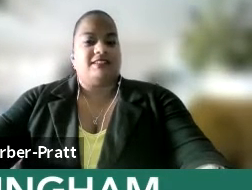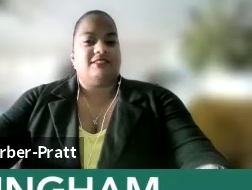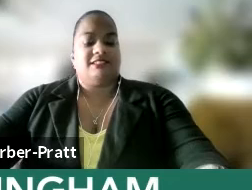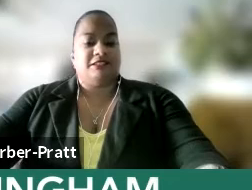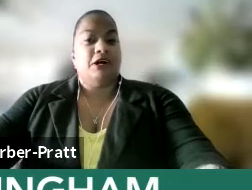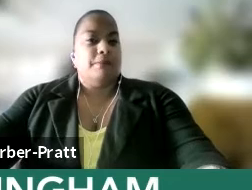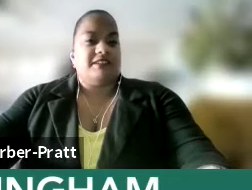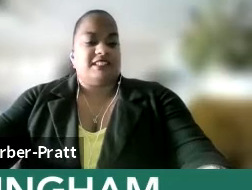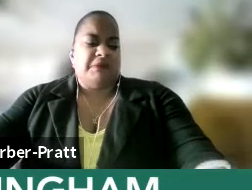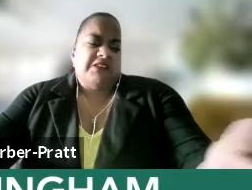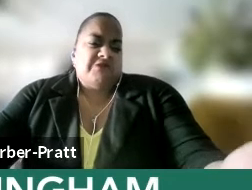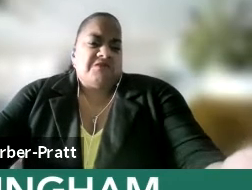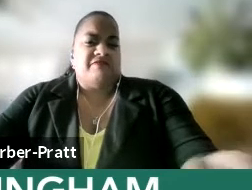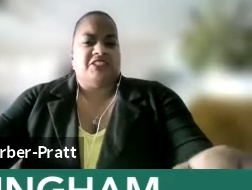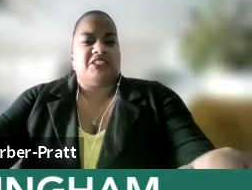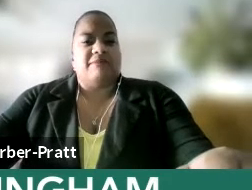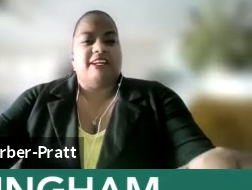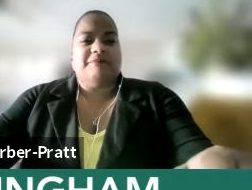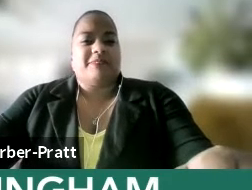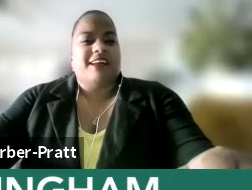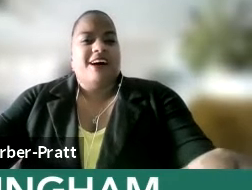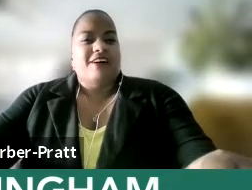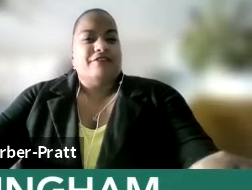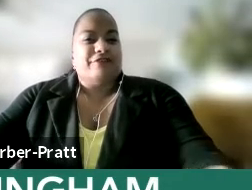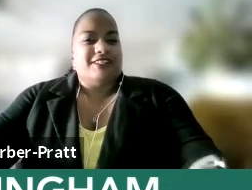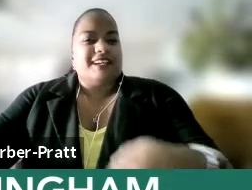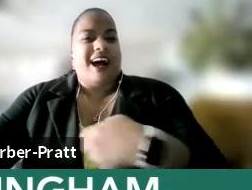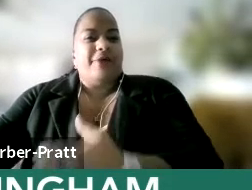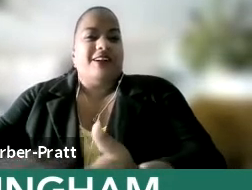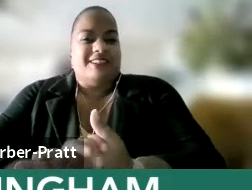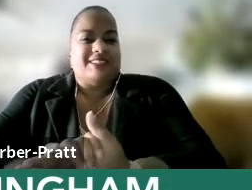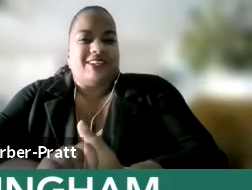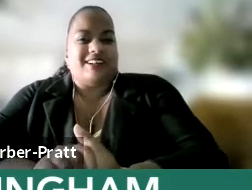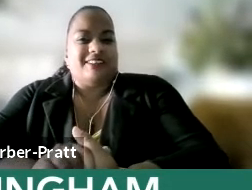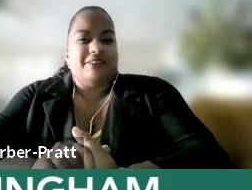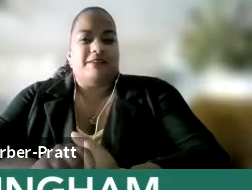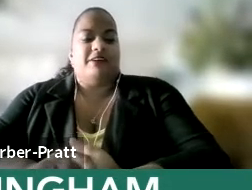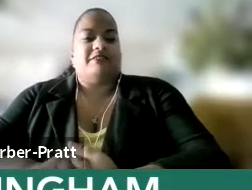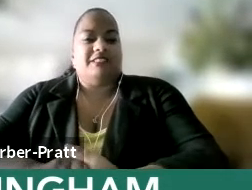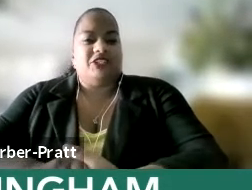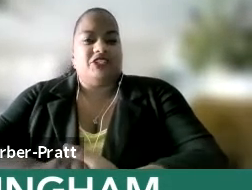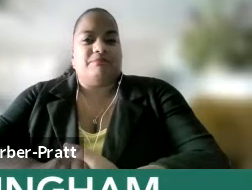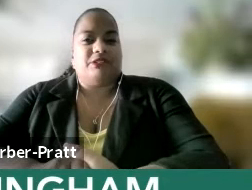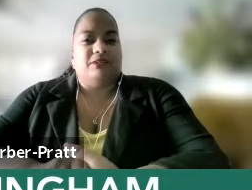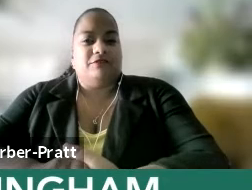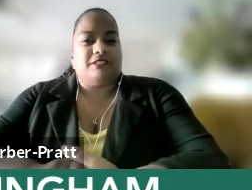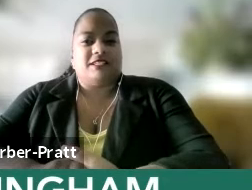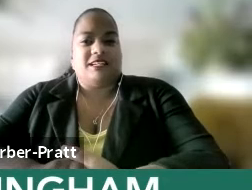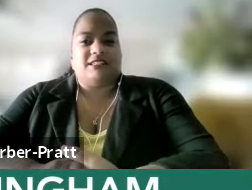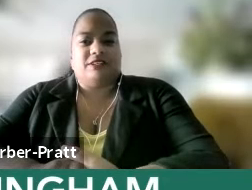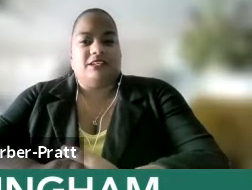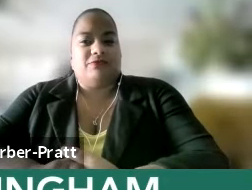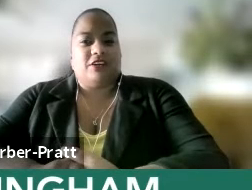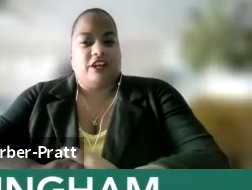the skills to participate or even to dominate. First, I want to also talk a little bit about the relationship between